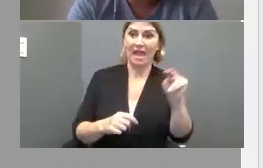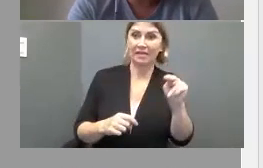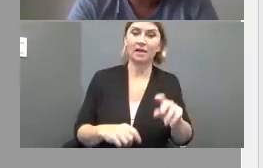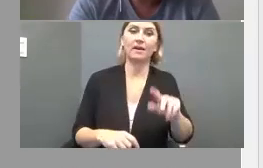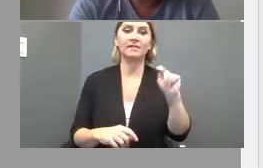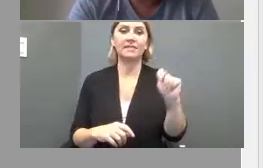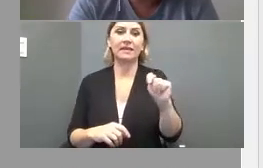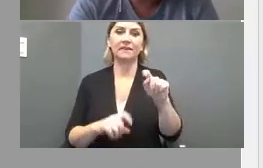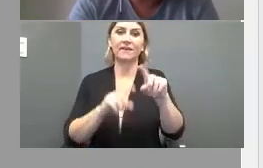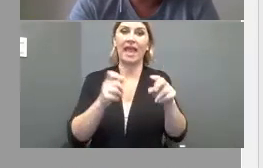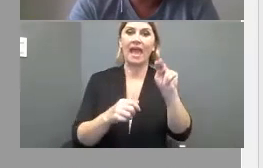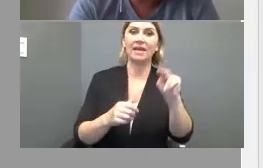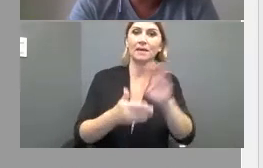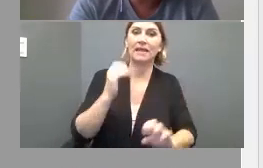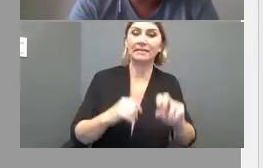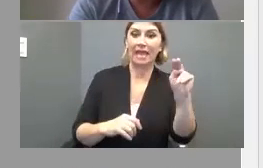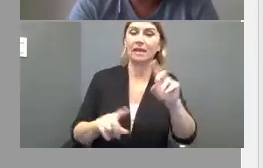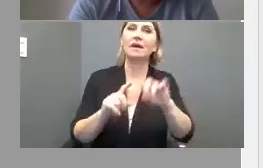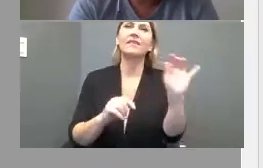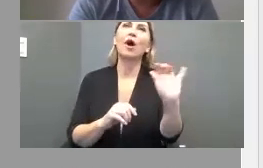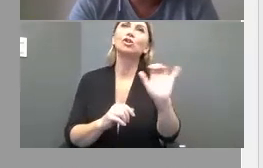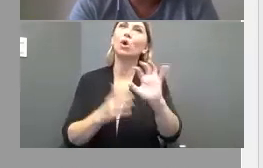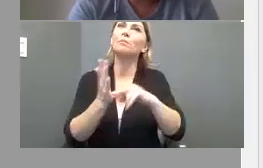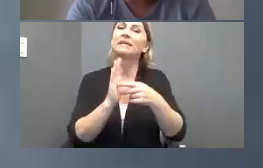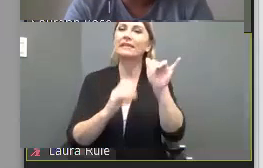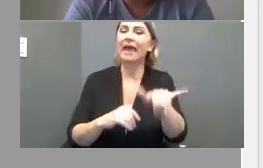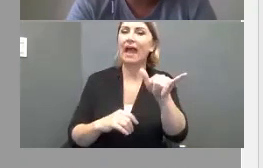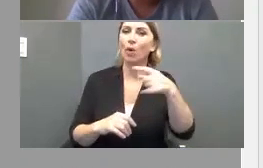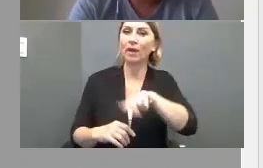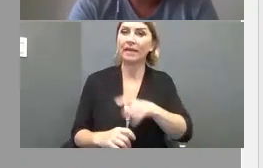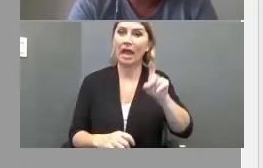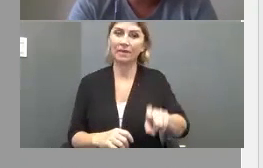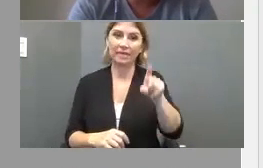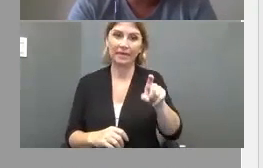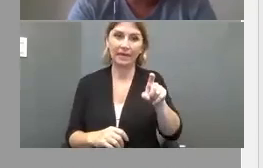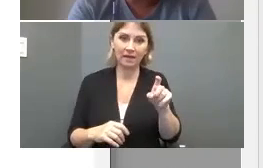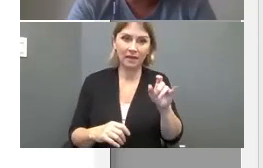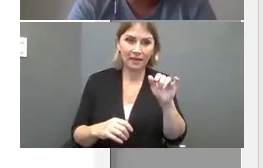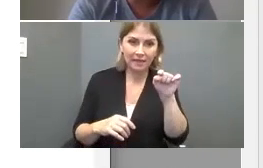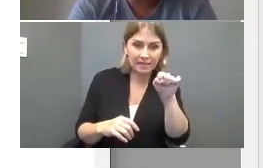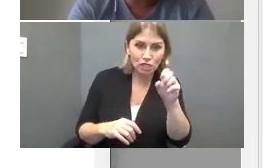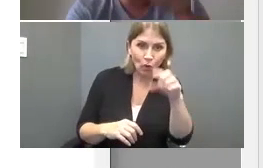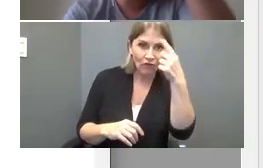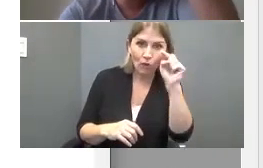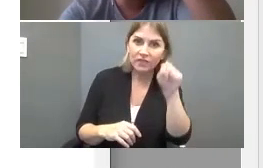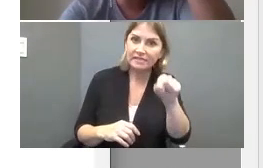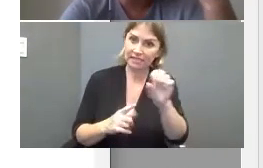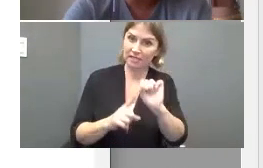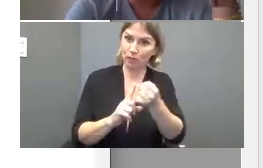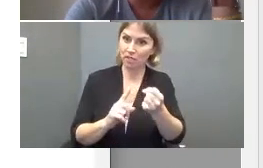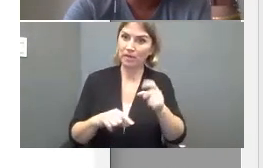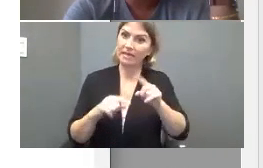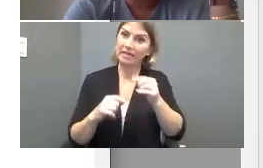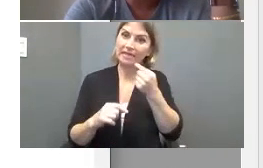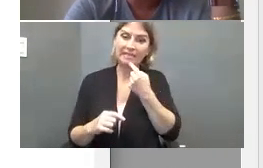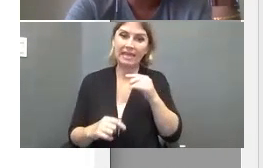1 plus n, but that also means that we now need a base case. So in this particular situation, we can say that T of